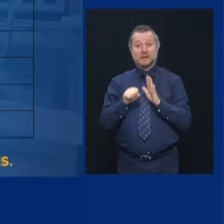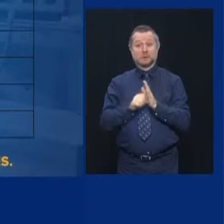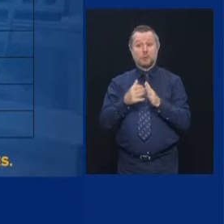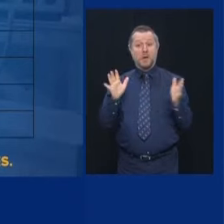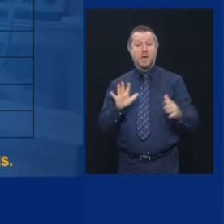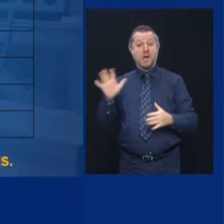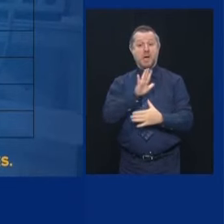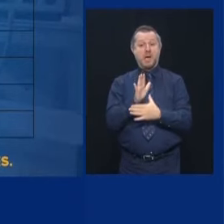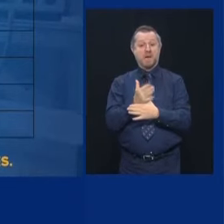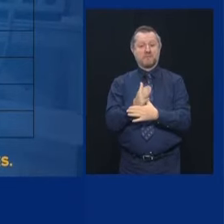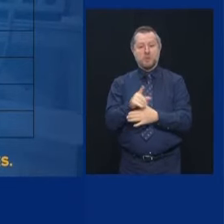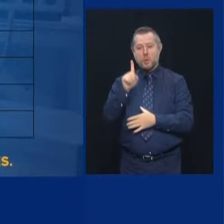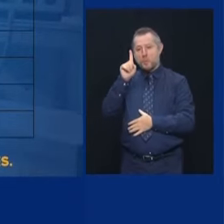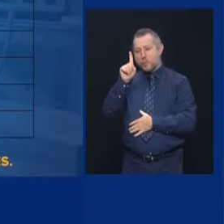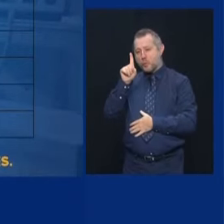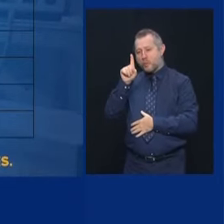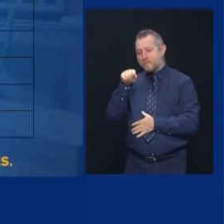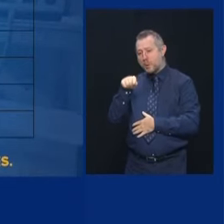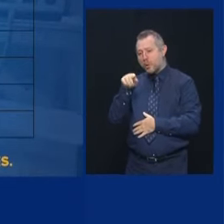1.01